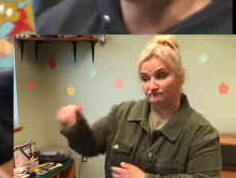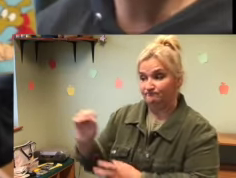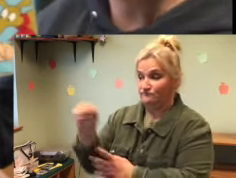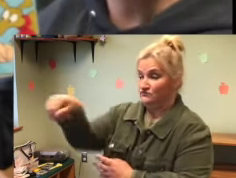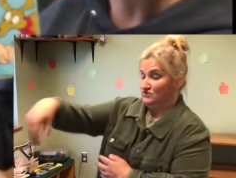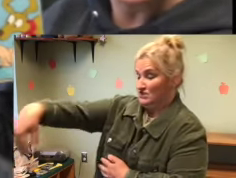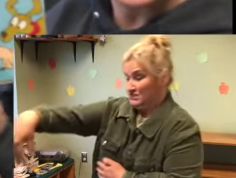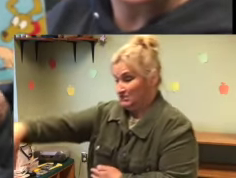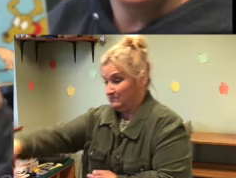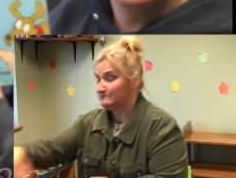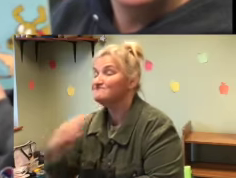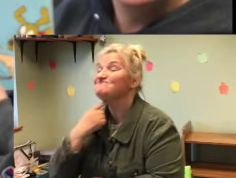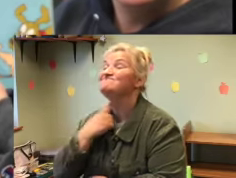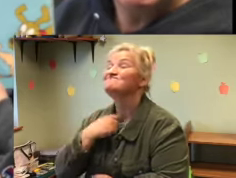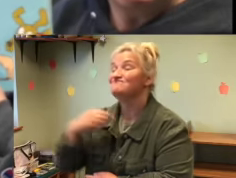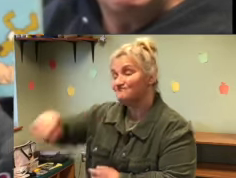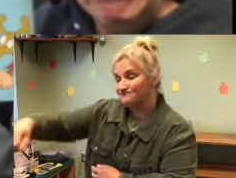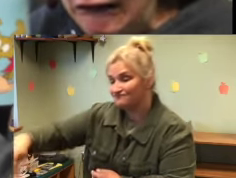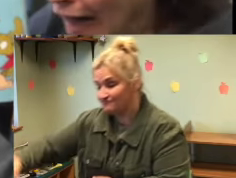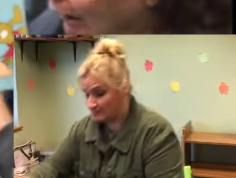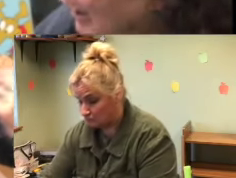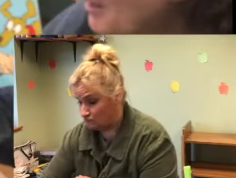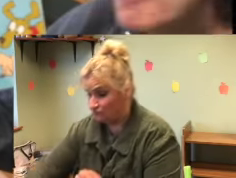and pulled out a